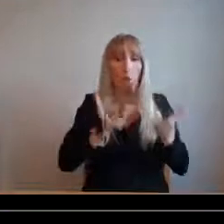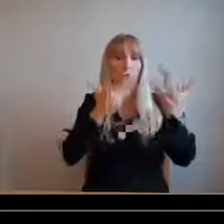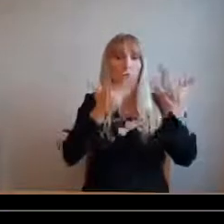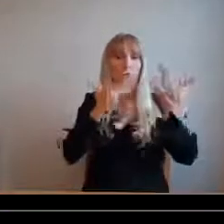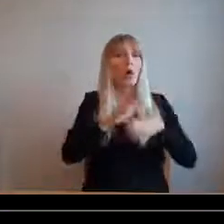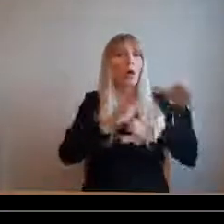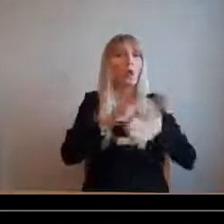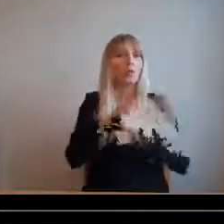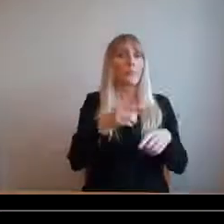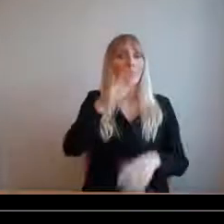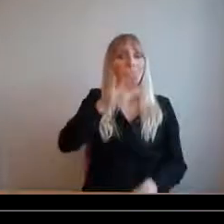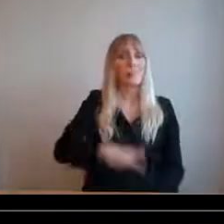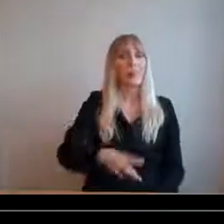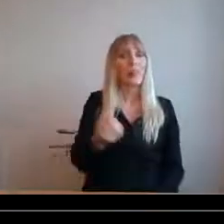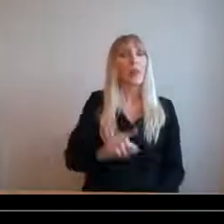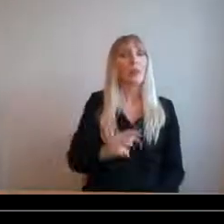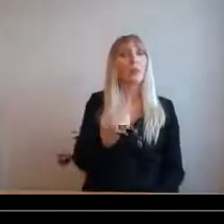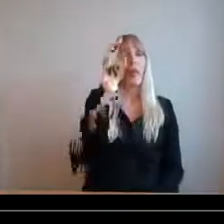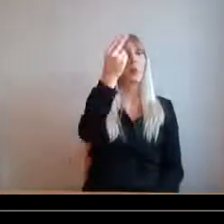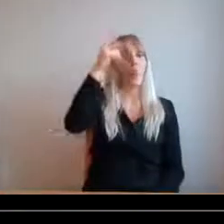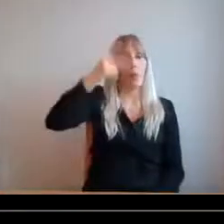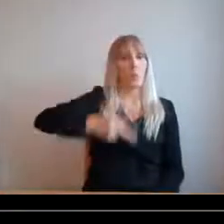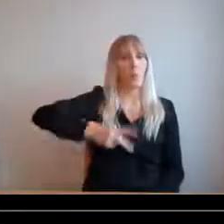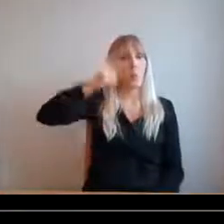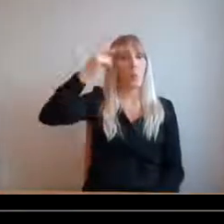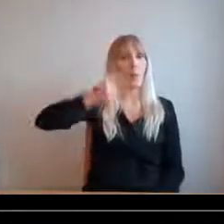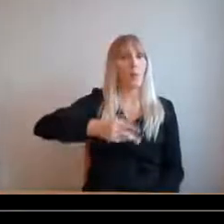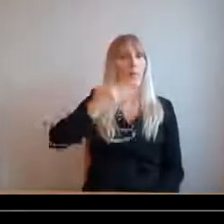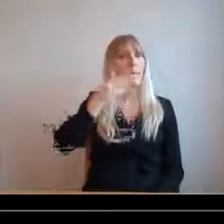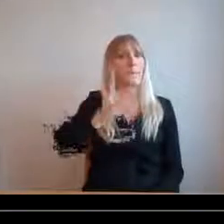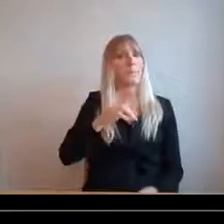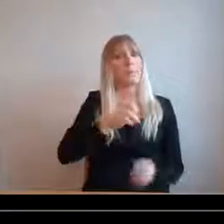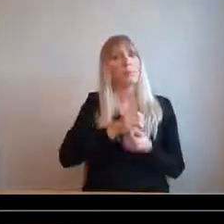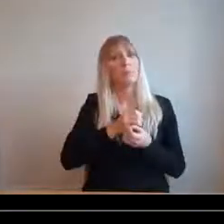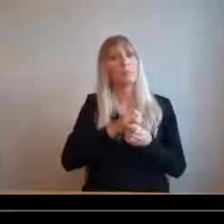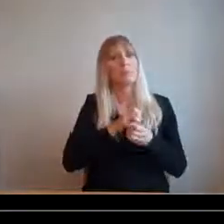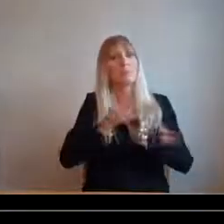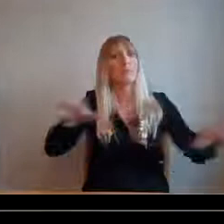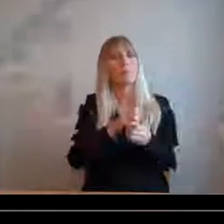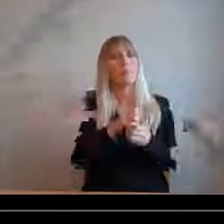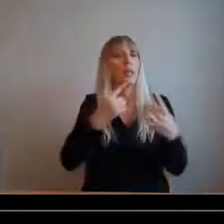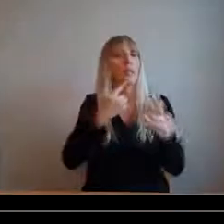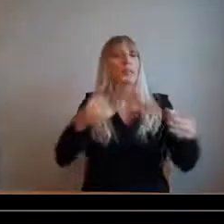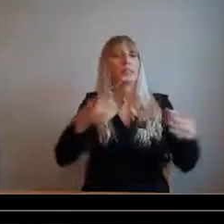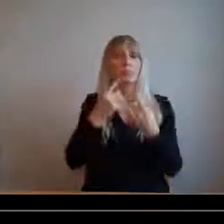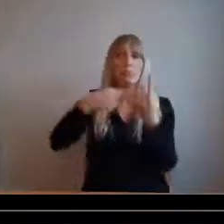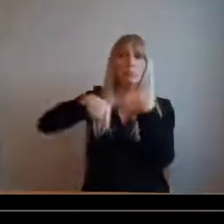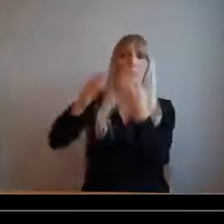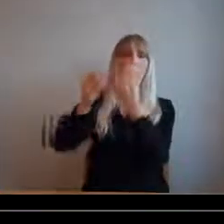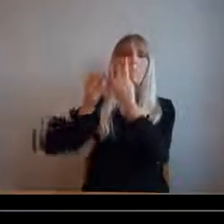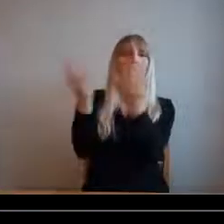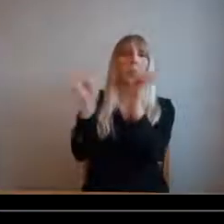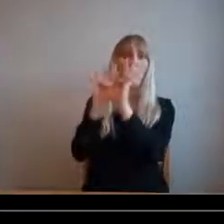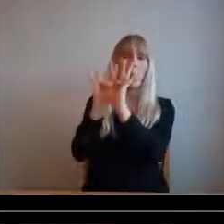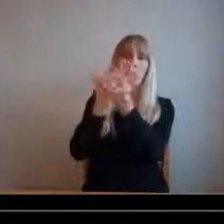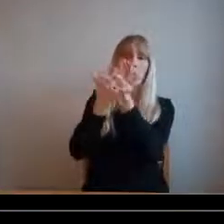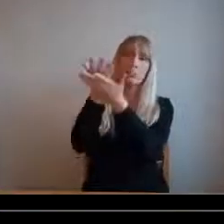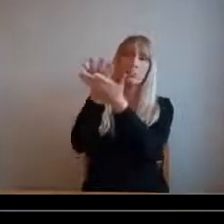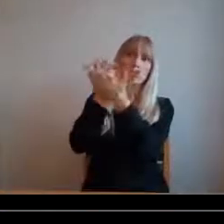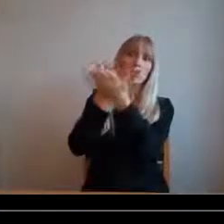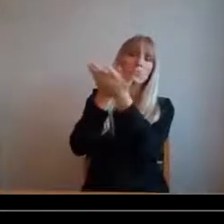the north. I believe that information has been shared with relevant stakeholders, and